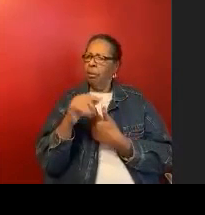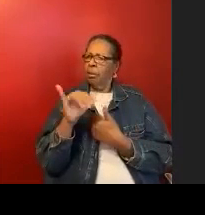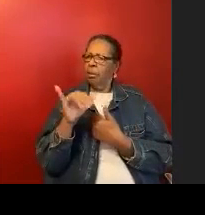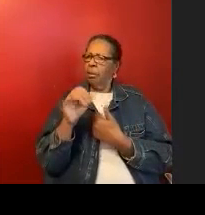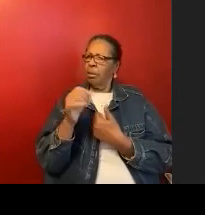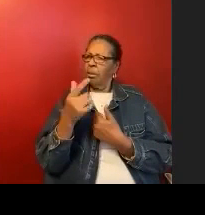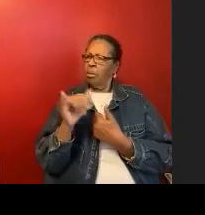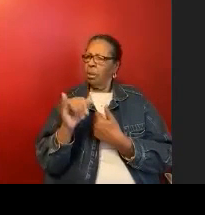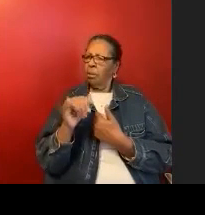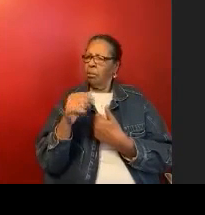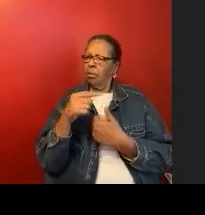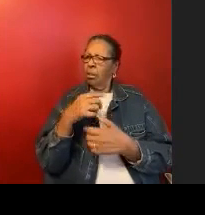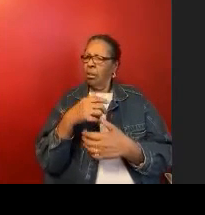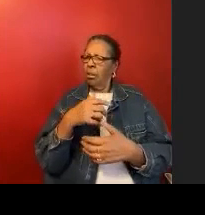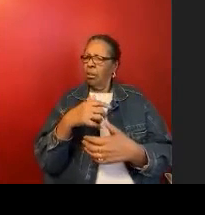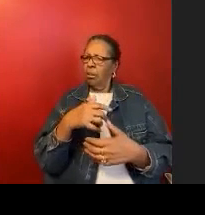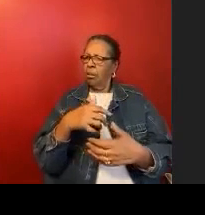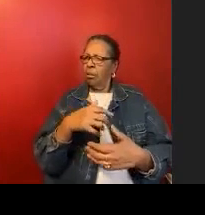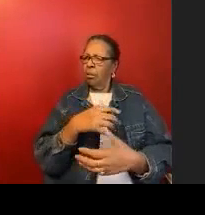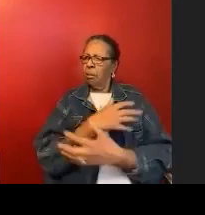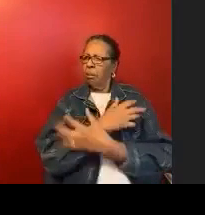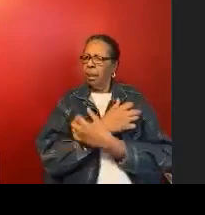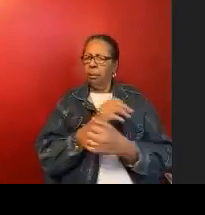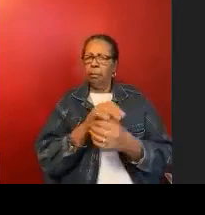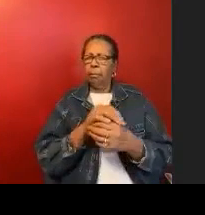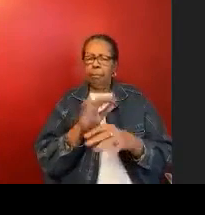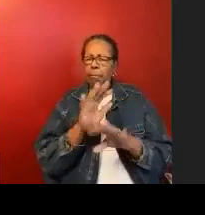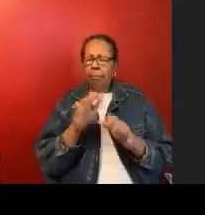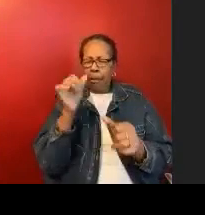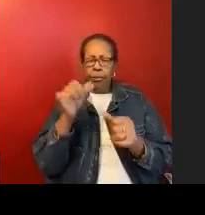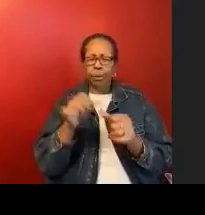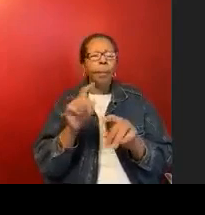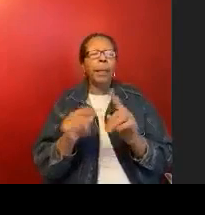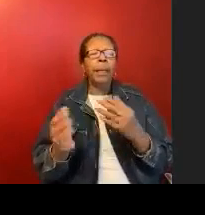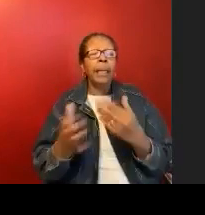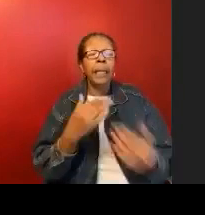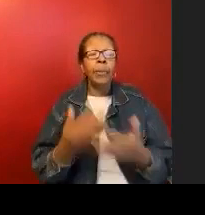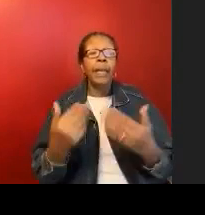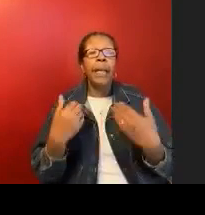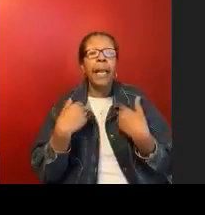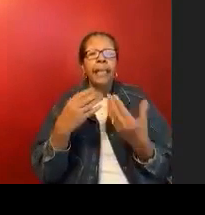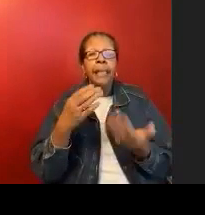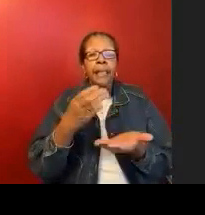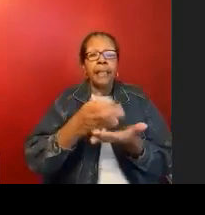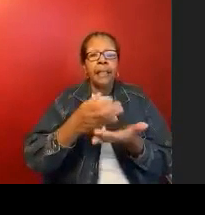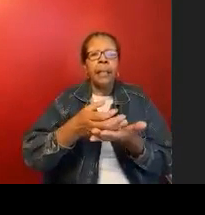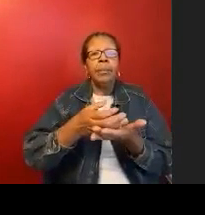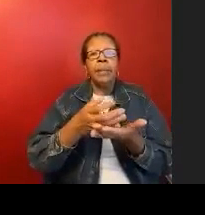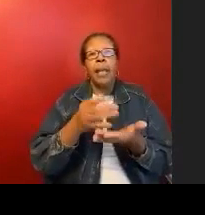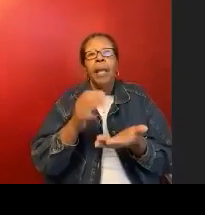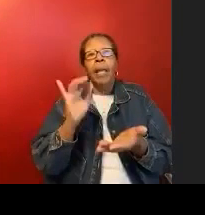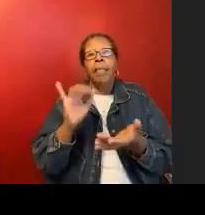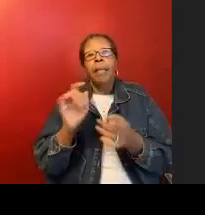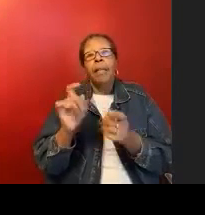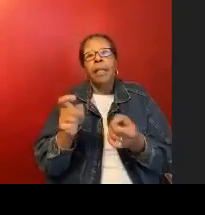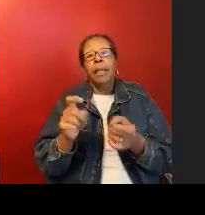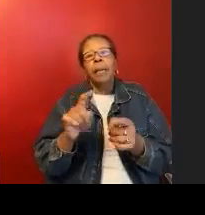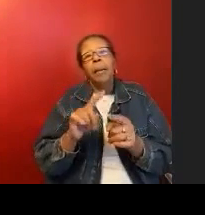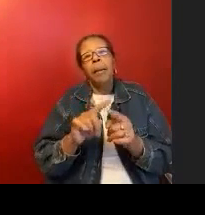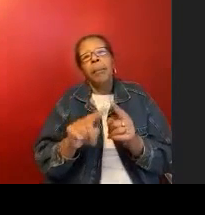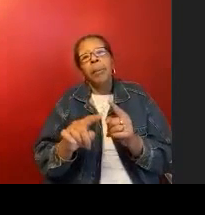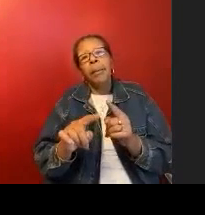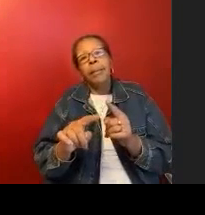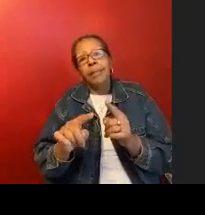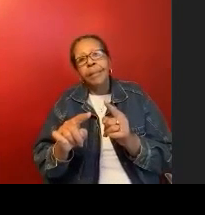I can't remember. Anyway. But they had different little cocoa mugs that you could get. I don't know if they still give out toys with